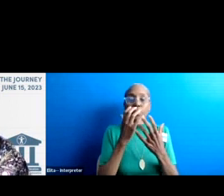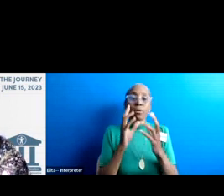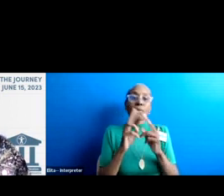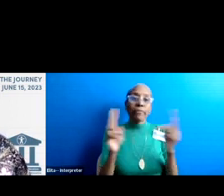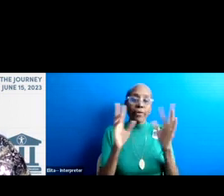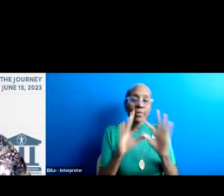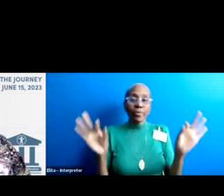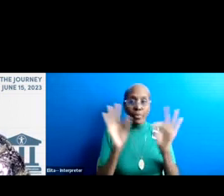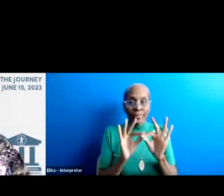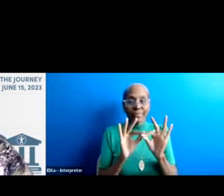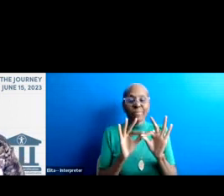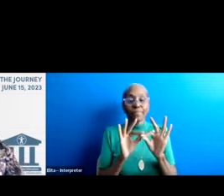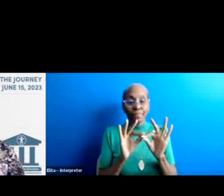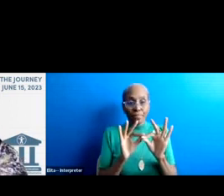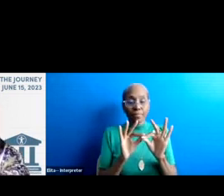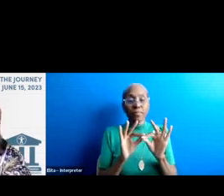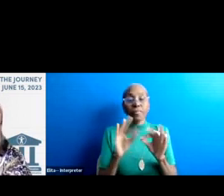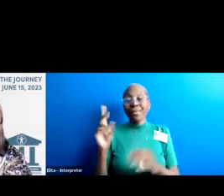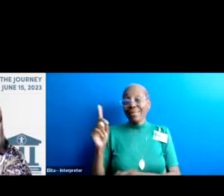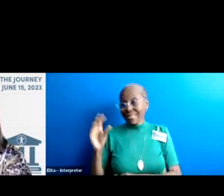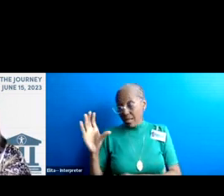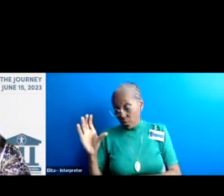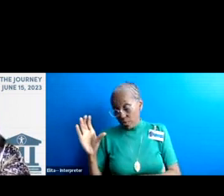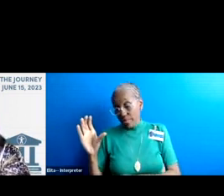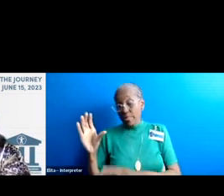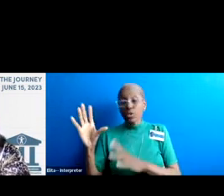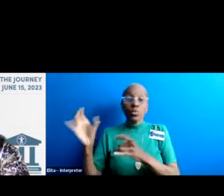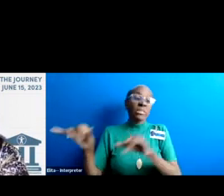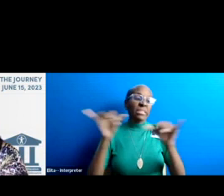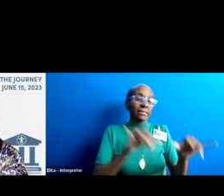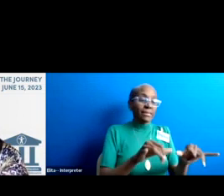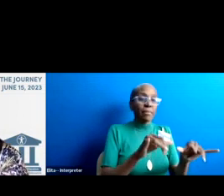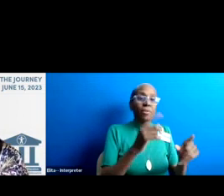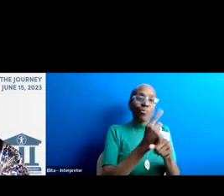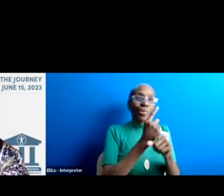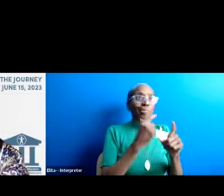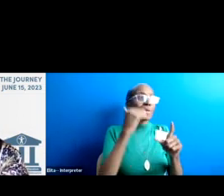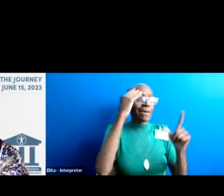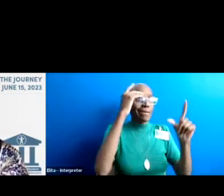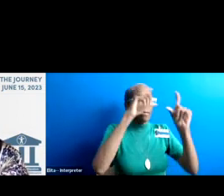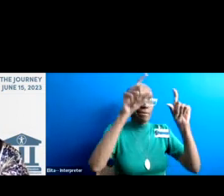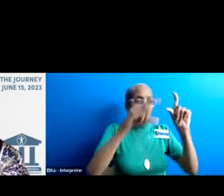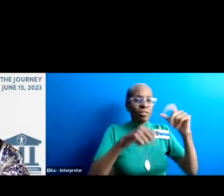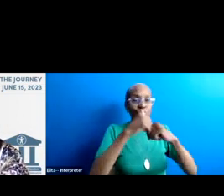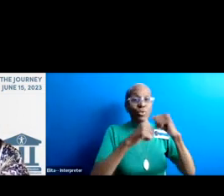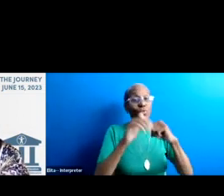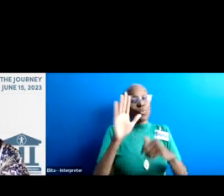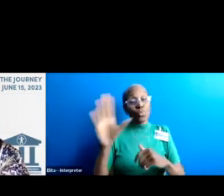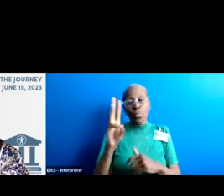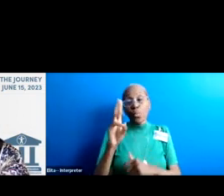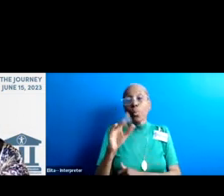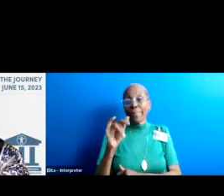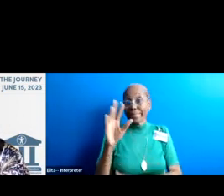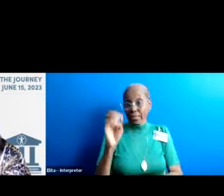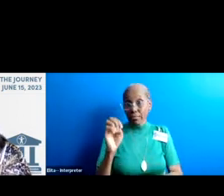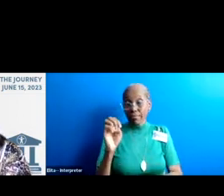very important. And just like in documents, you want to make sure that you have a proper heading structure on your websites. What